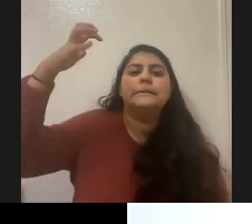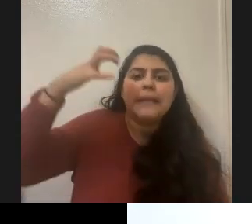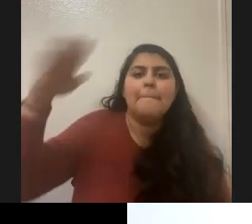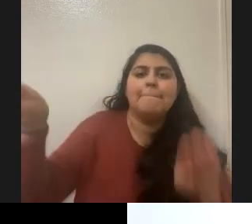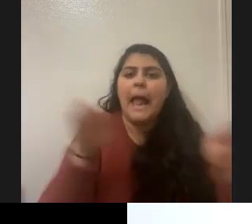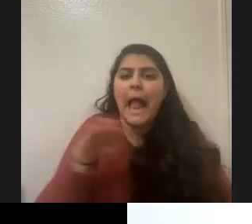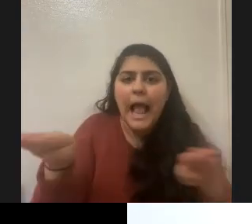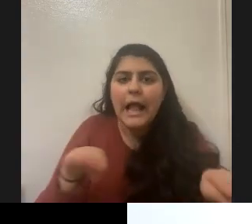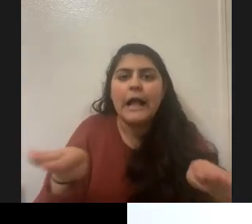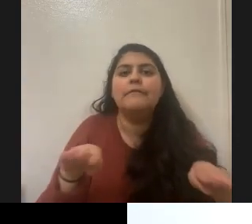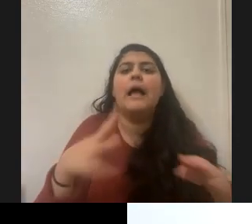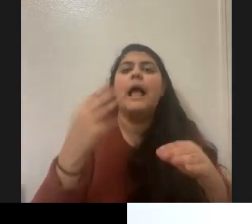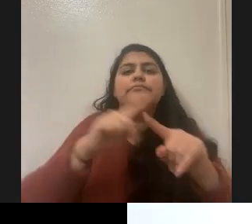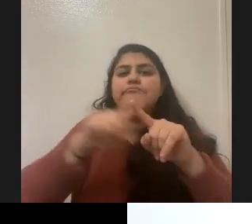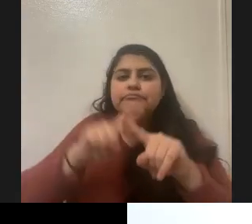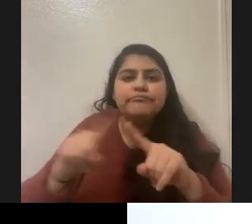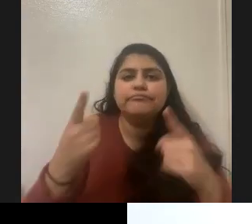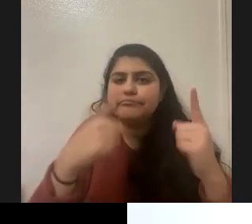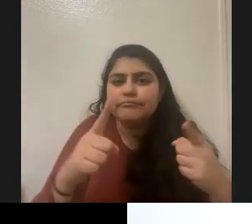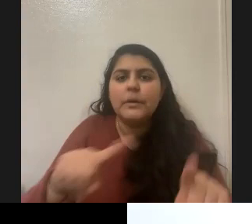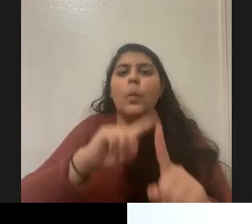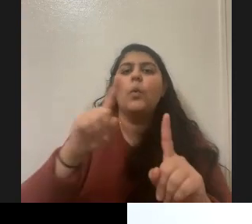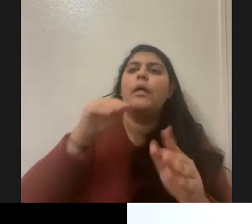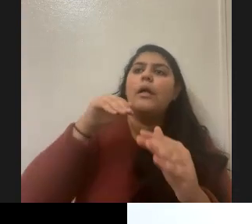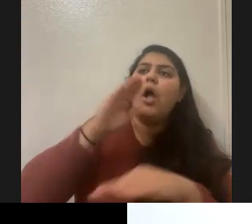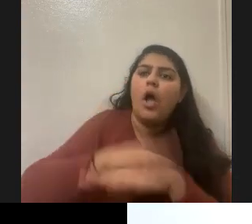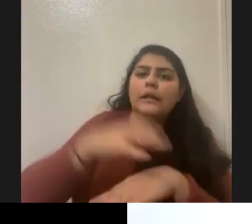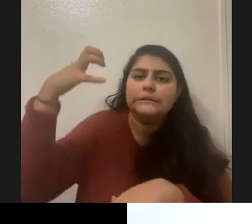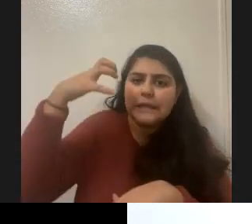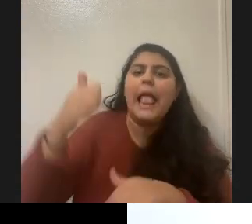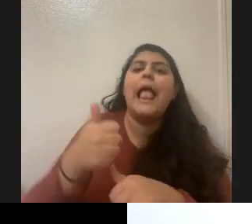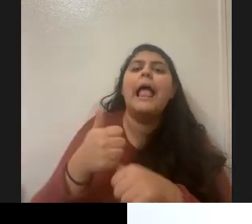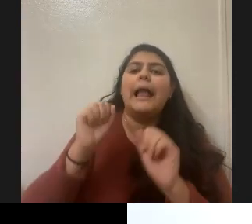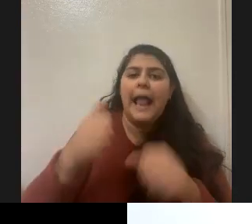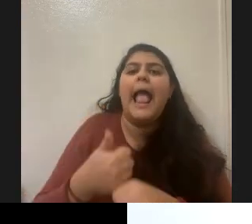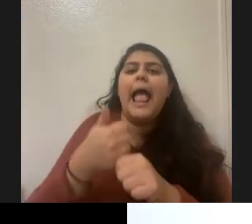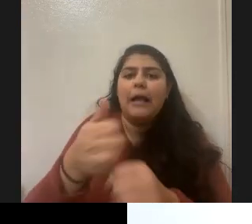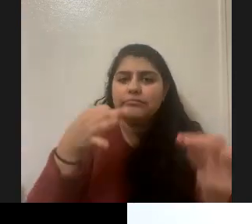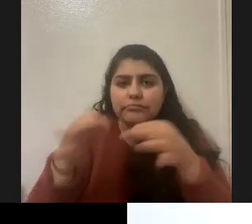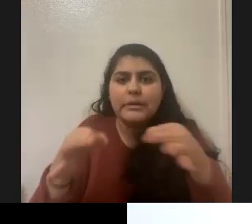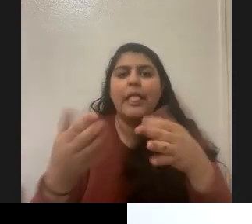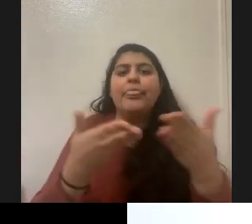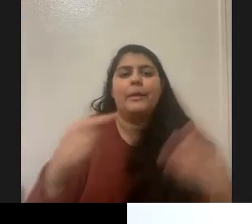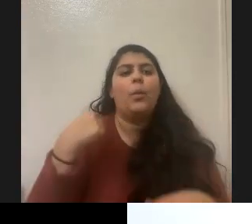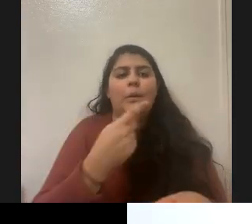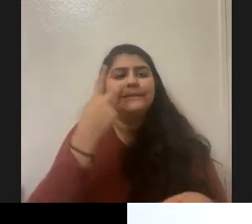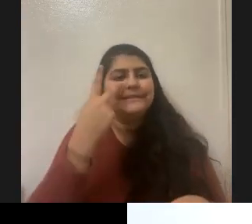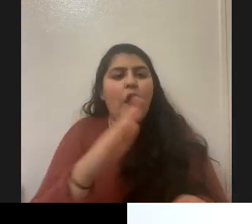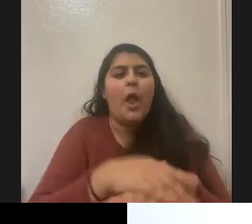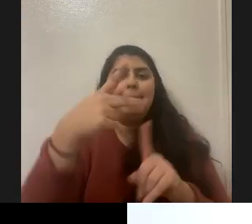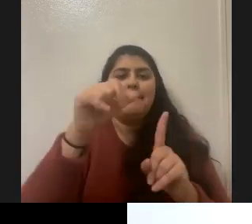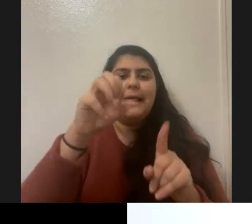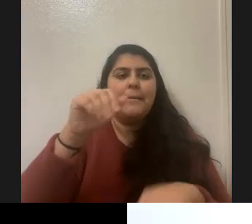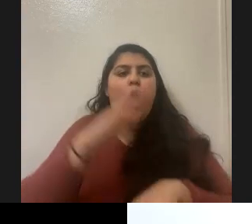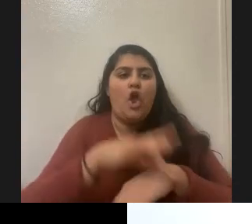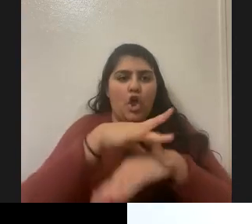behaves and different phenomenons we see on the sun can also describe like the things we see on our plasmas on Earth and how they